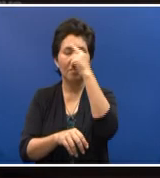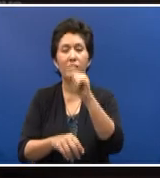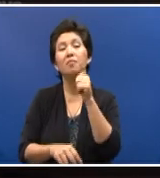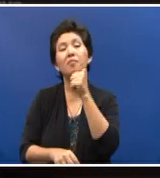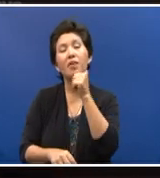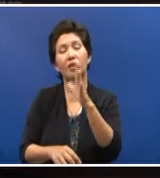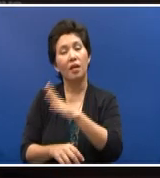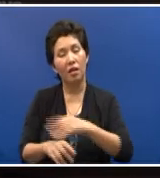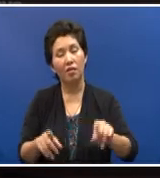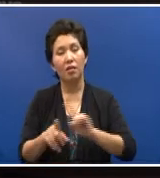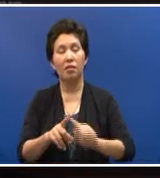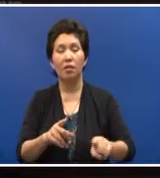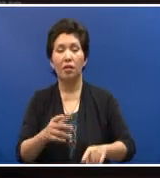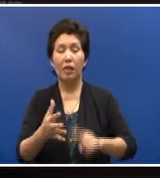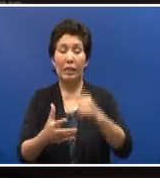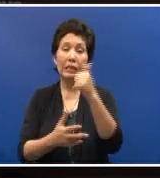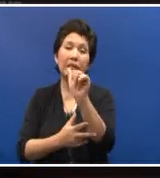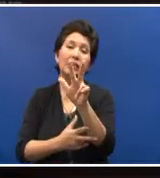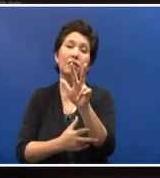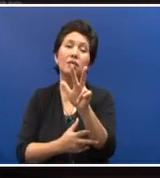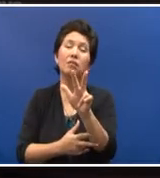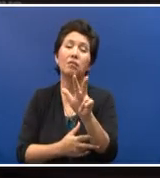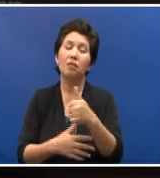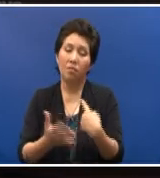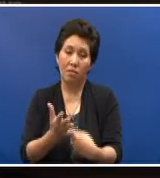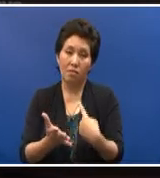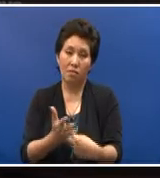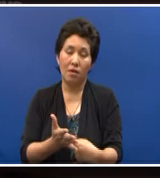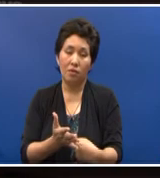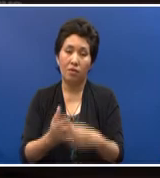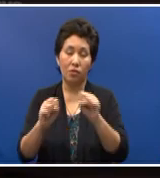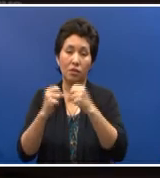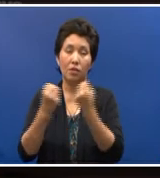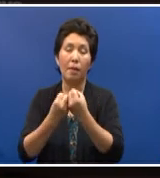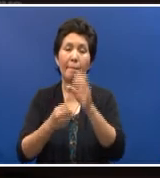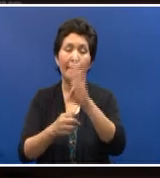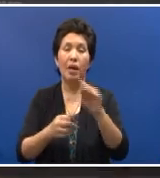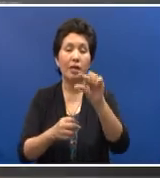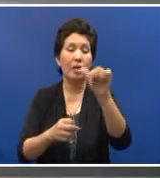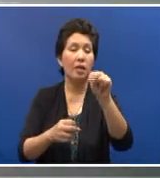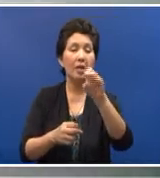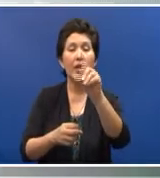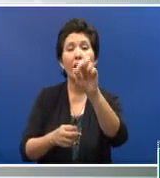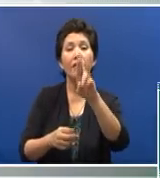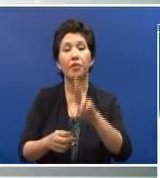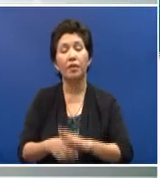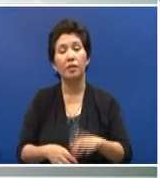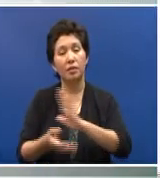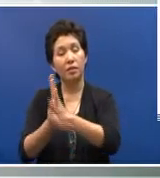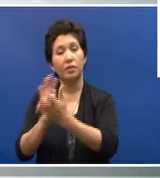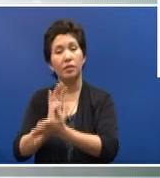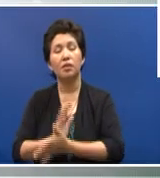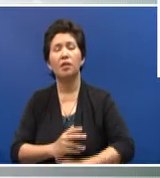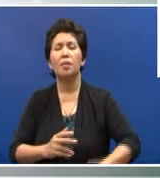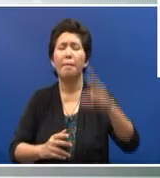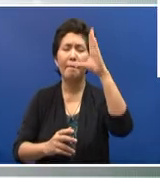Okay, there are 3 theories in order to discuss about specialization by gender. Okay, the first one which say that